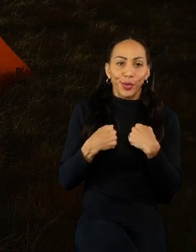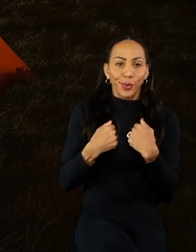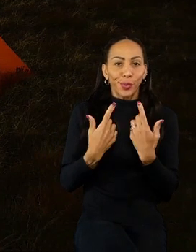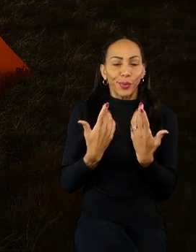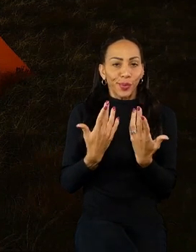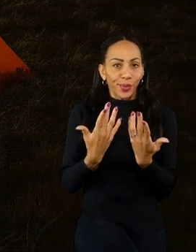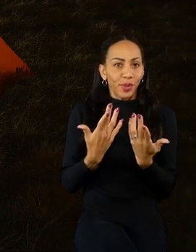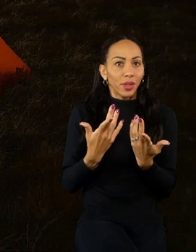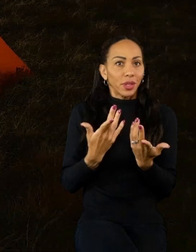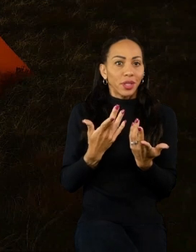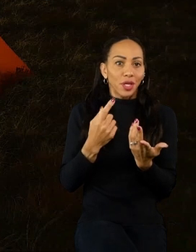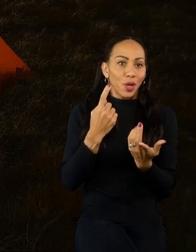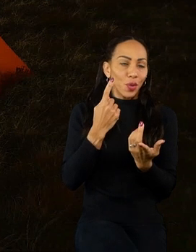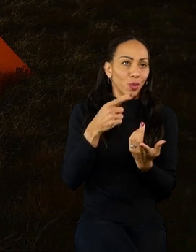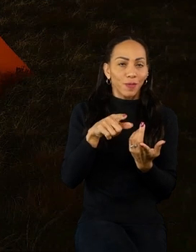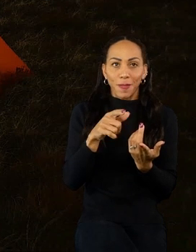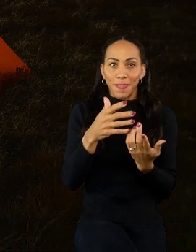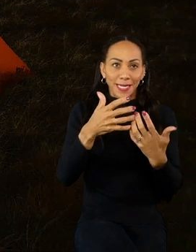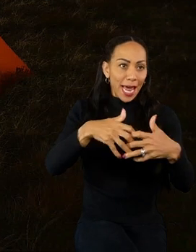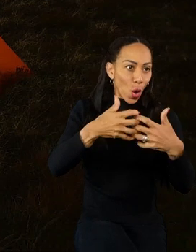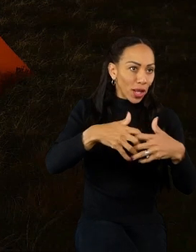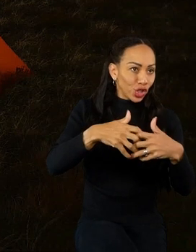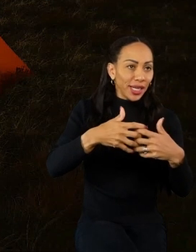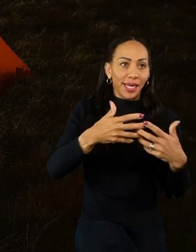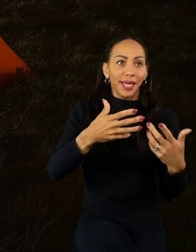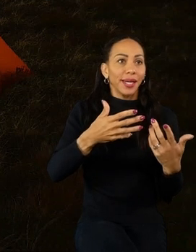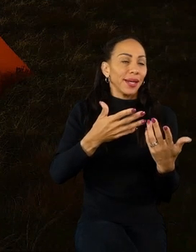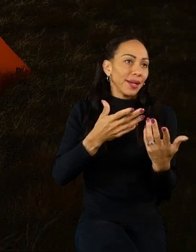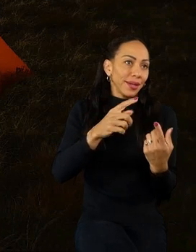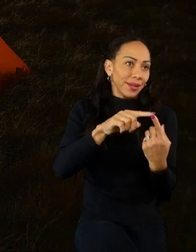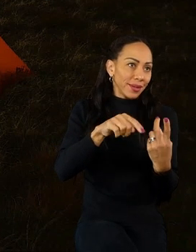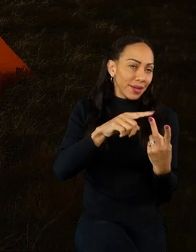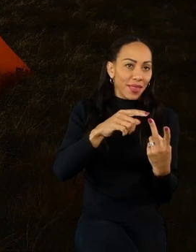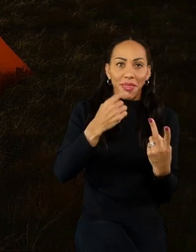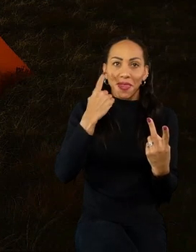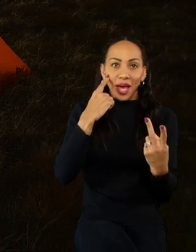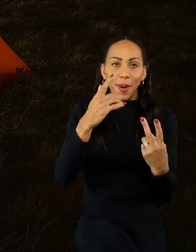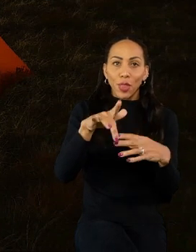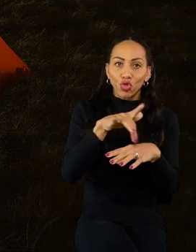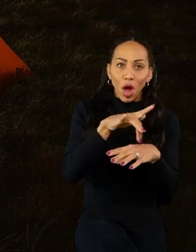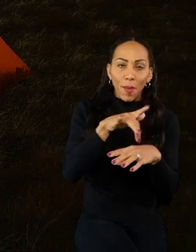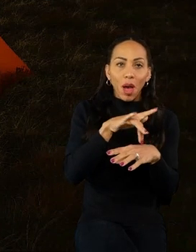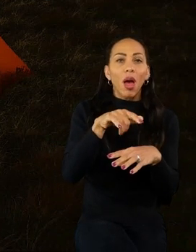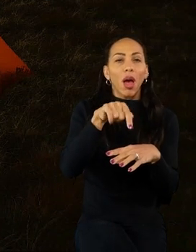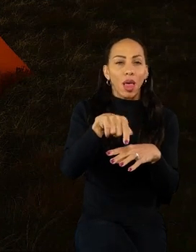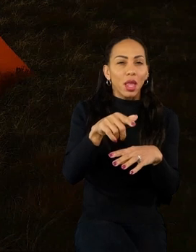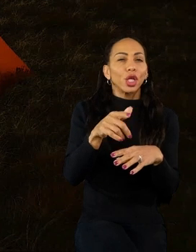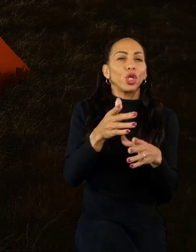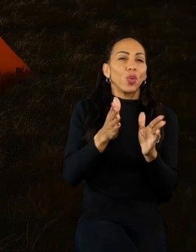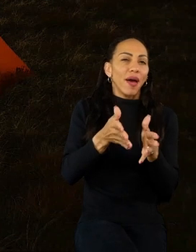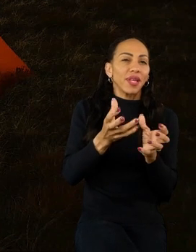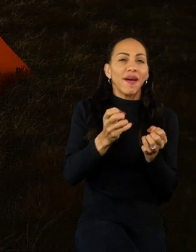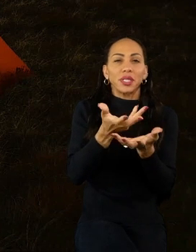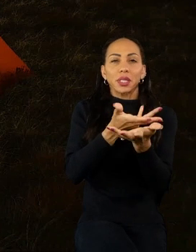discussion that needs to be had with those participating artists involved in the